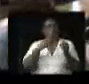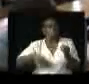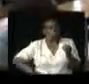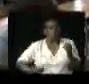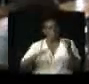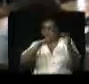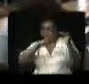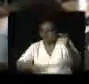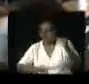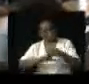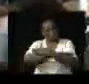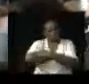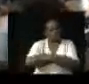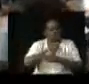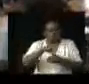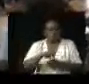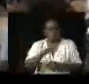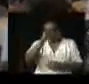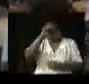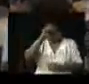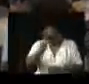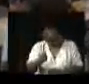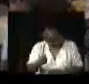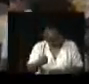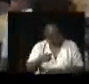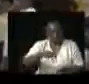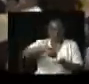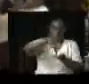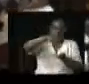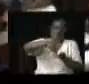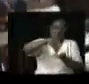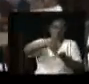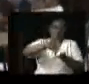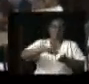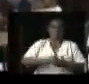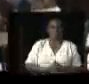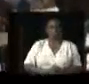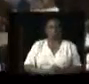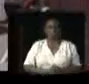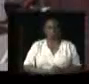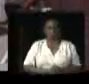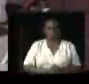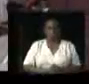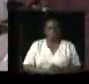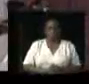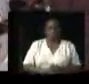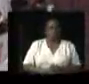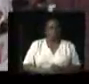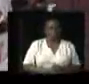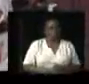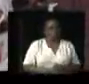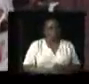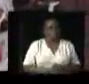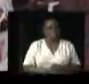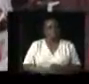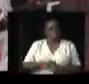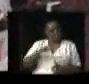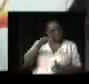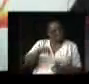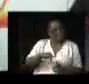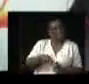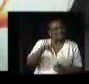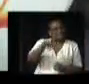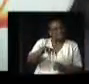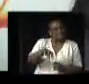dependent on the players who realize the essence of the training of dropouts. She is grateful to the